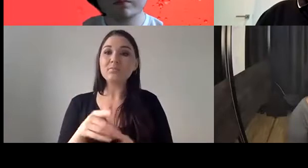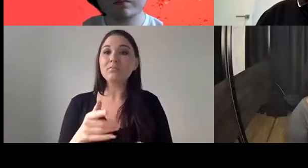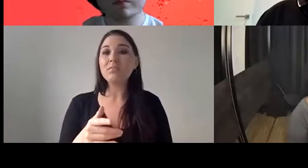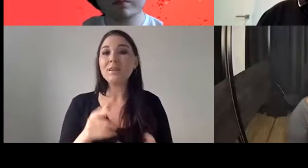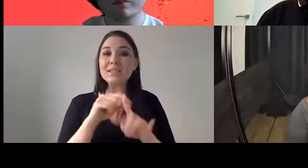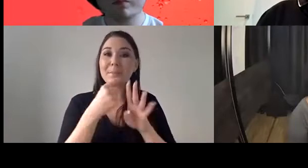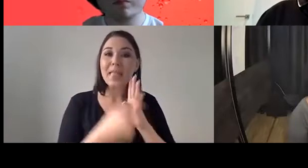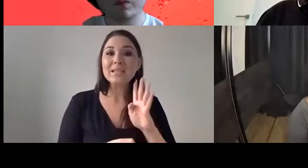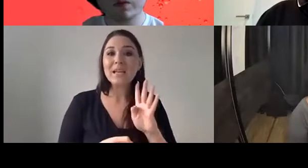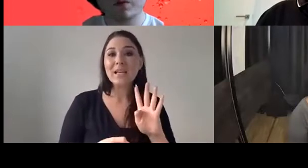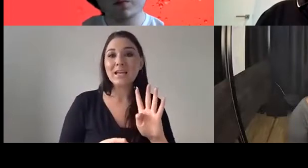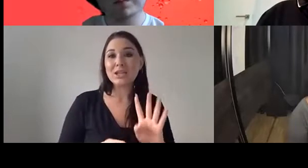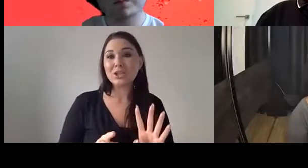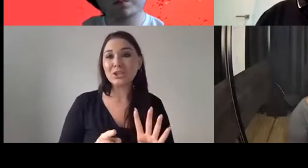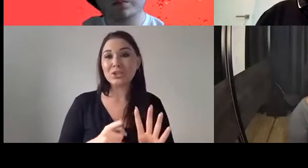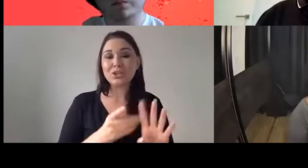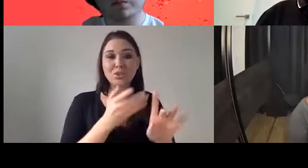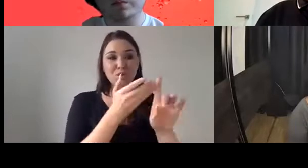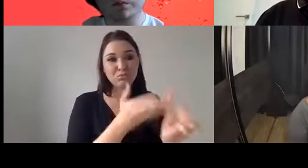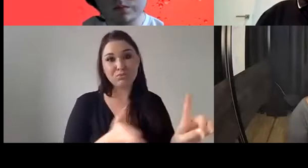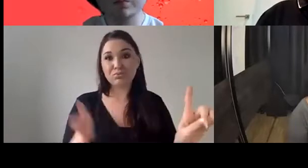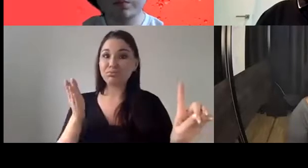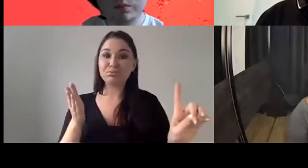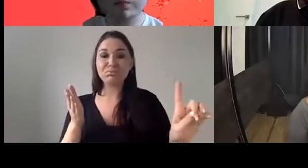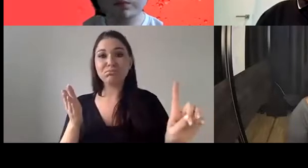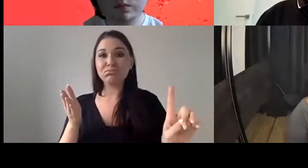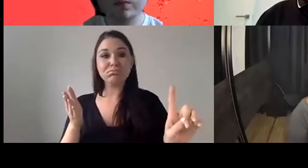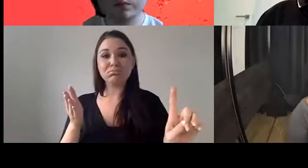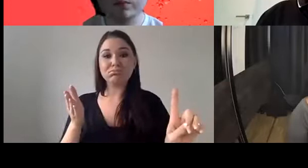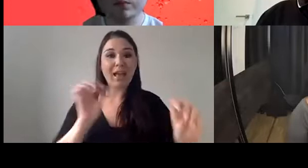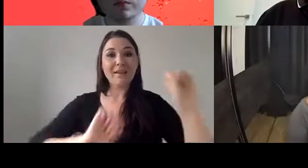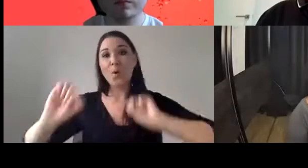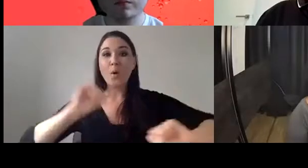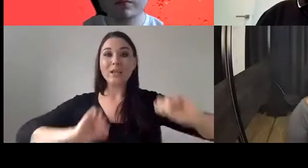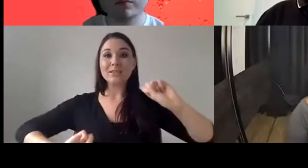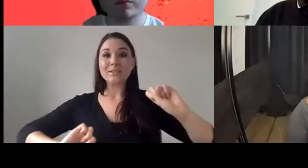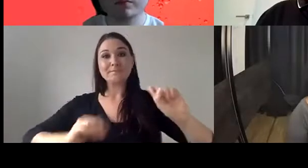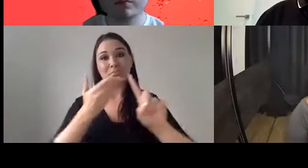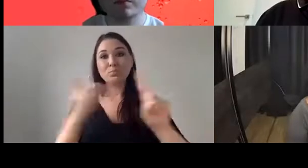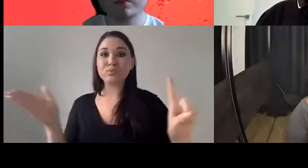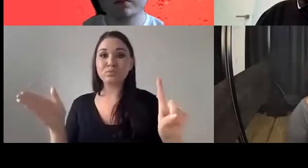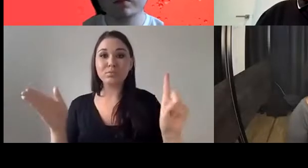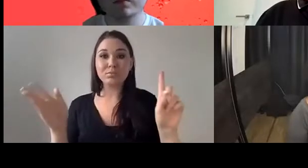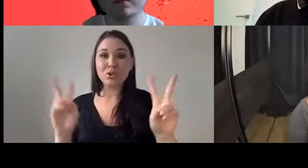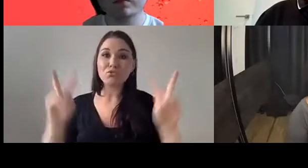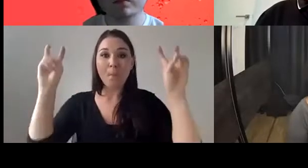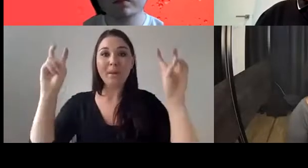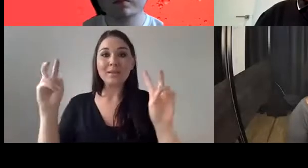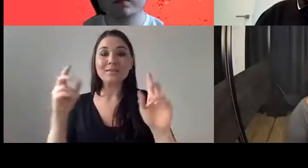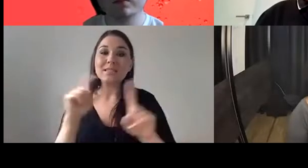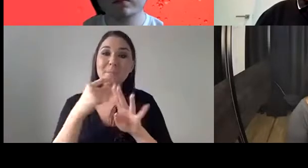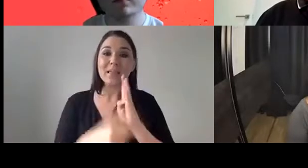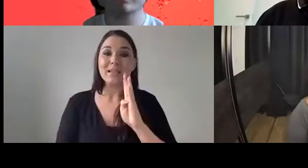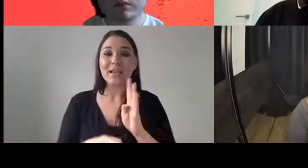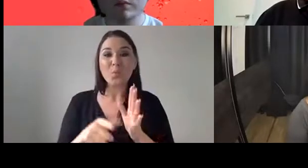of skirting around the topic of disability, where perhaps we need to have those conversations head